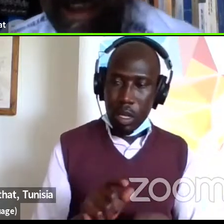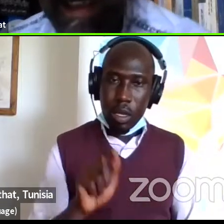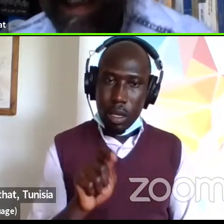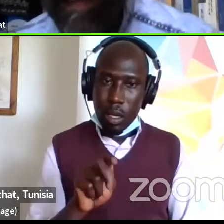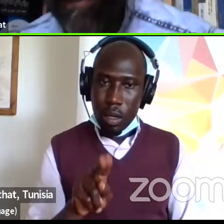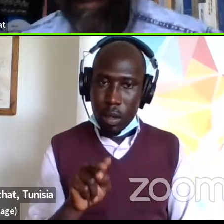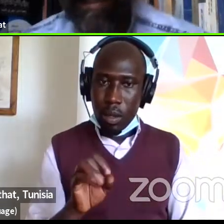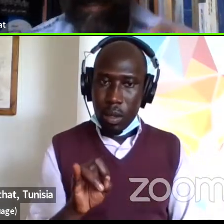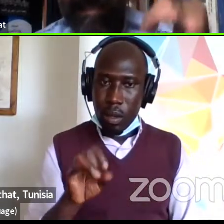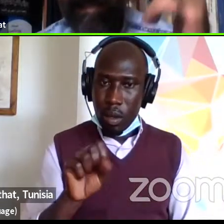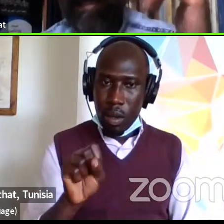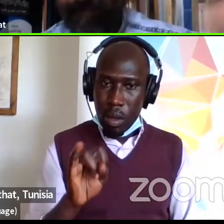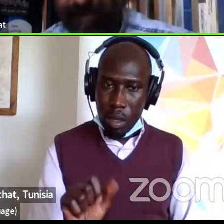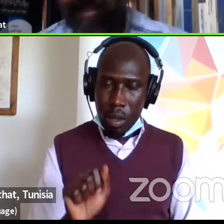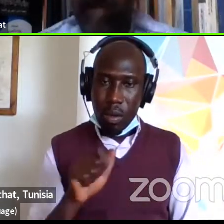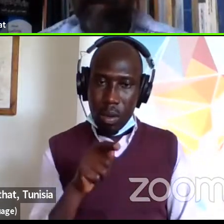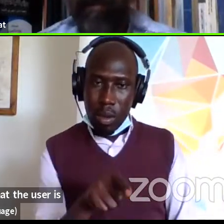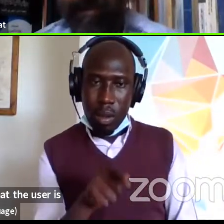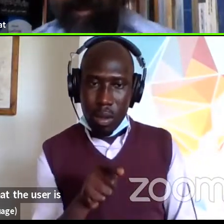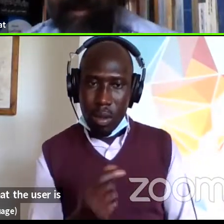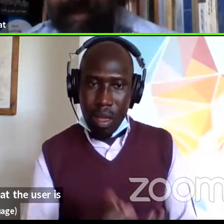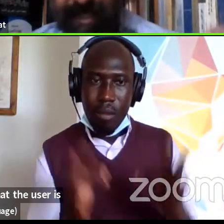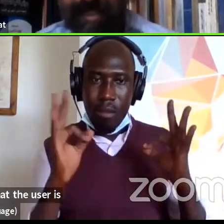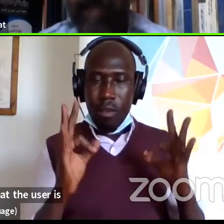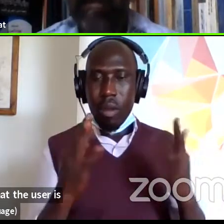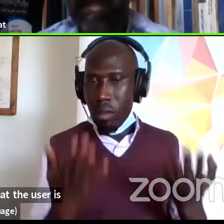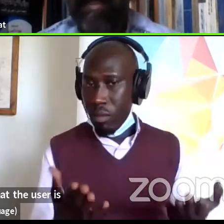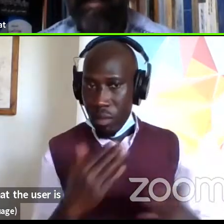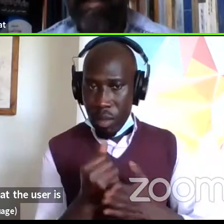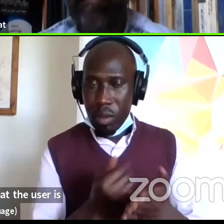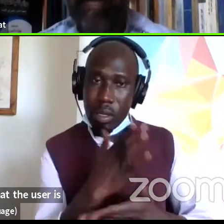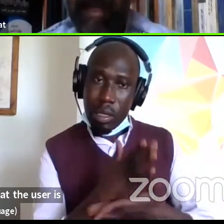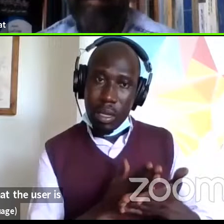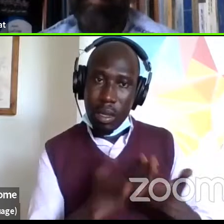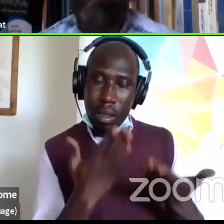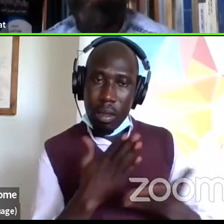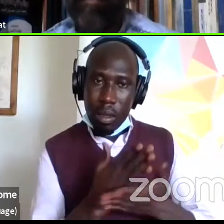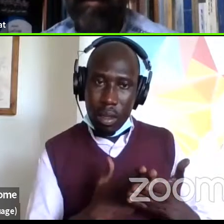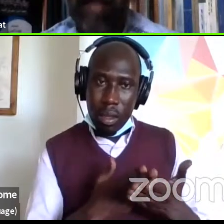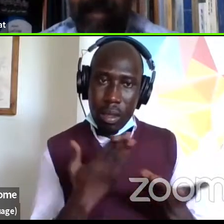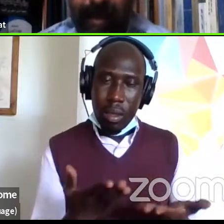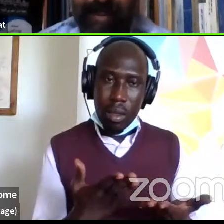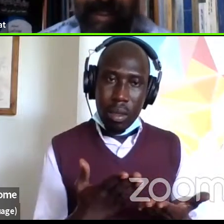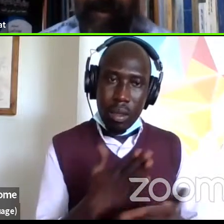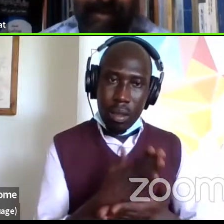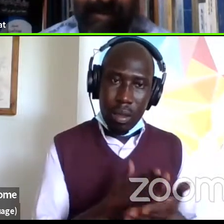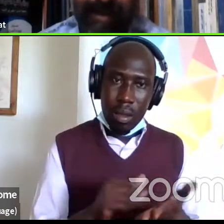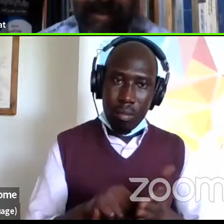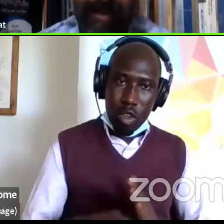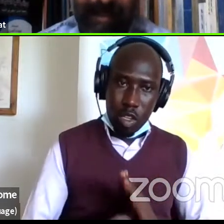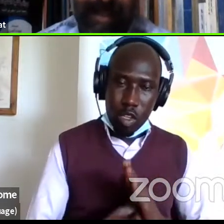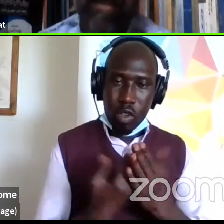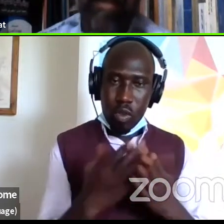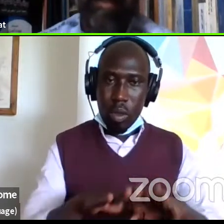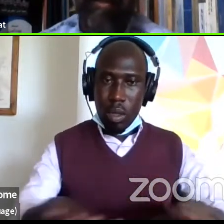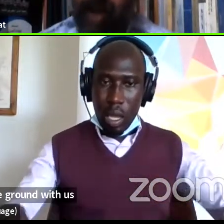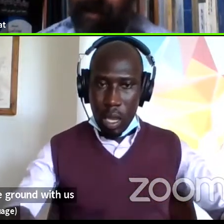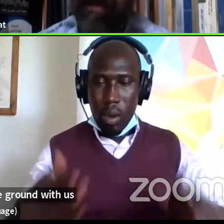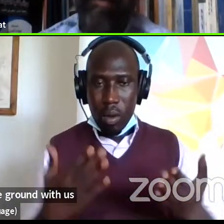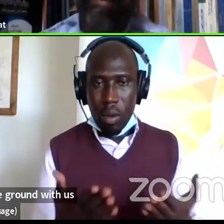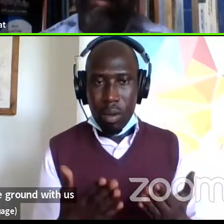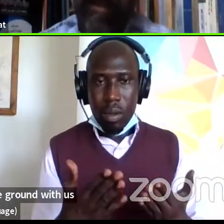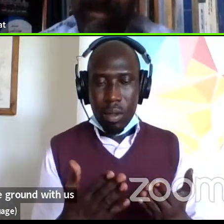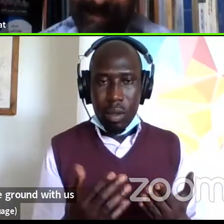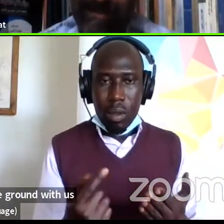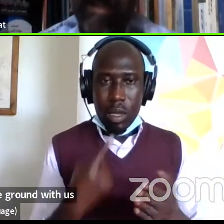is the free now, because there is some practice on the ground. Let us say that